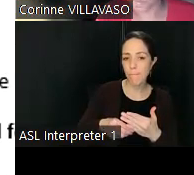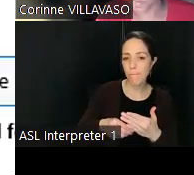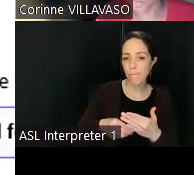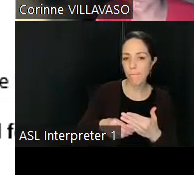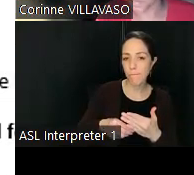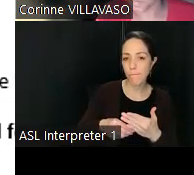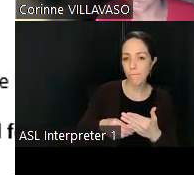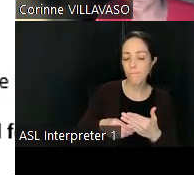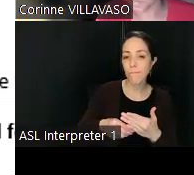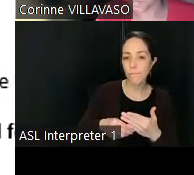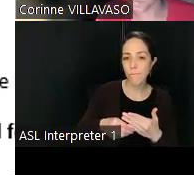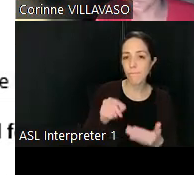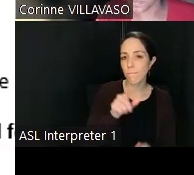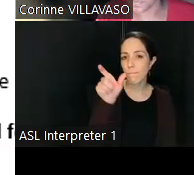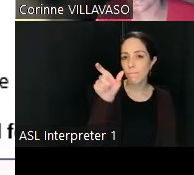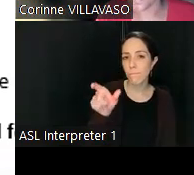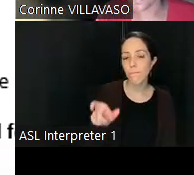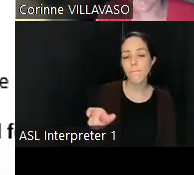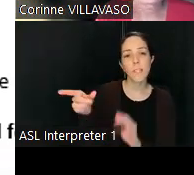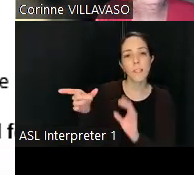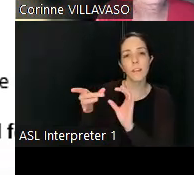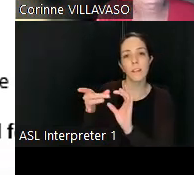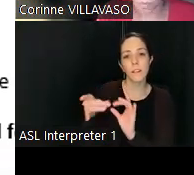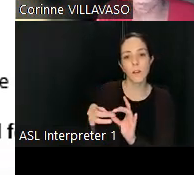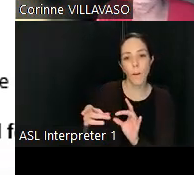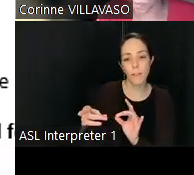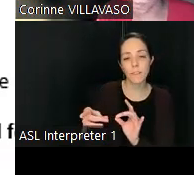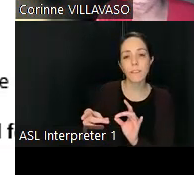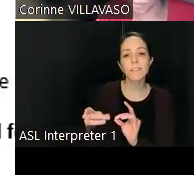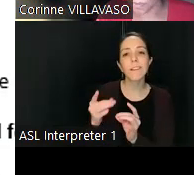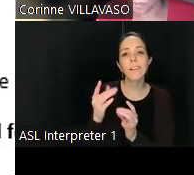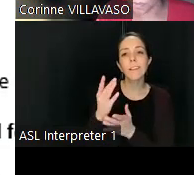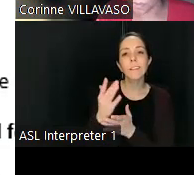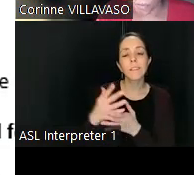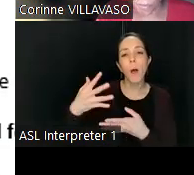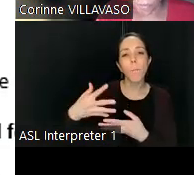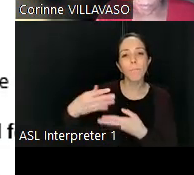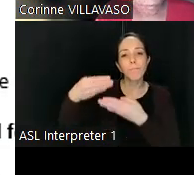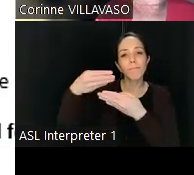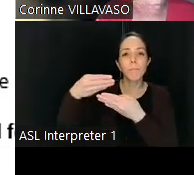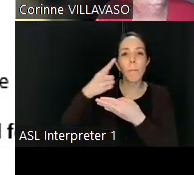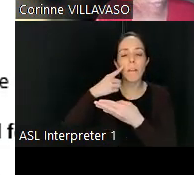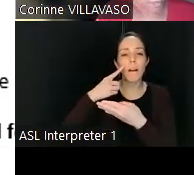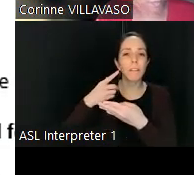in the Q&A and were put into the comments, some of which have collapsed because they're long comments. So just